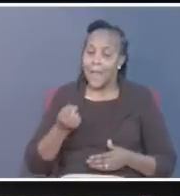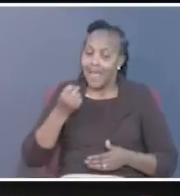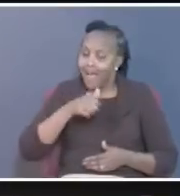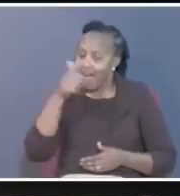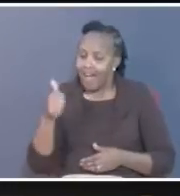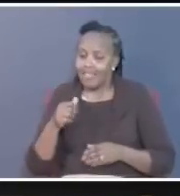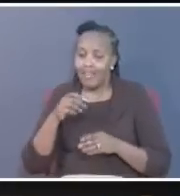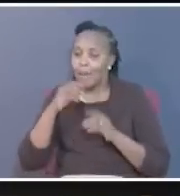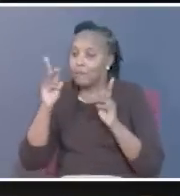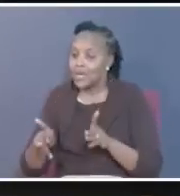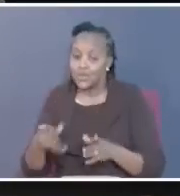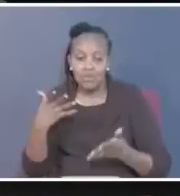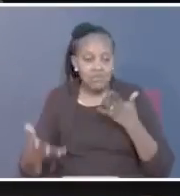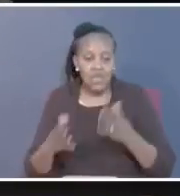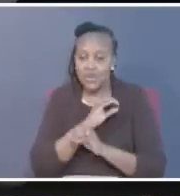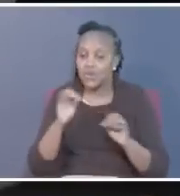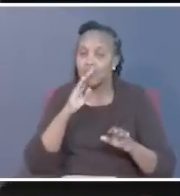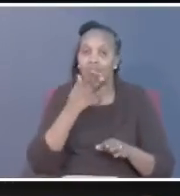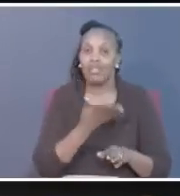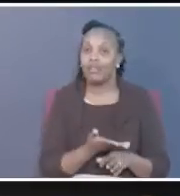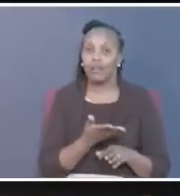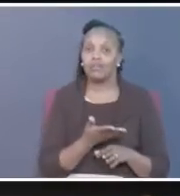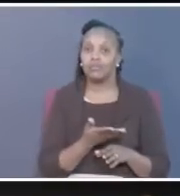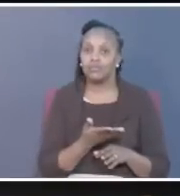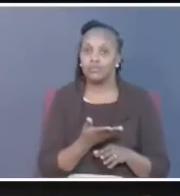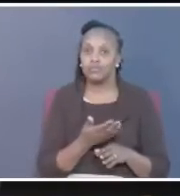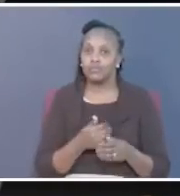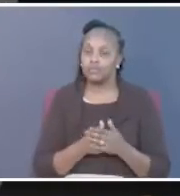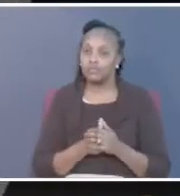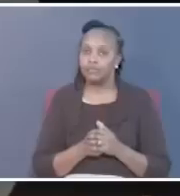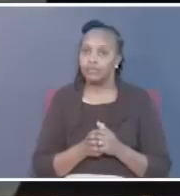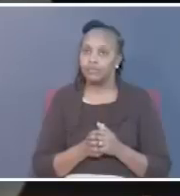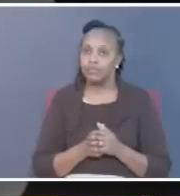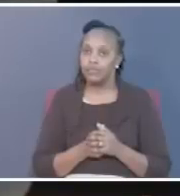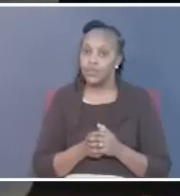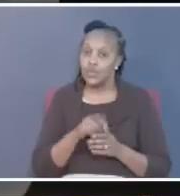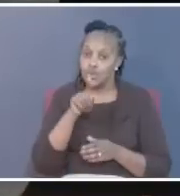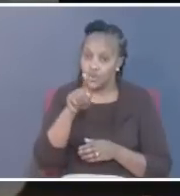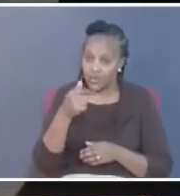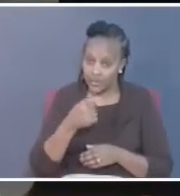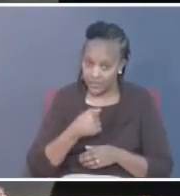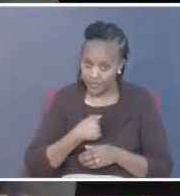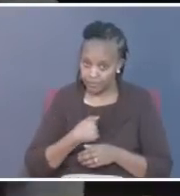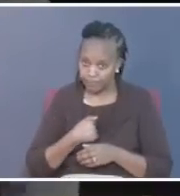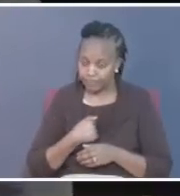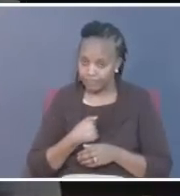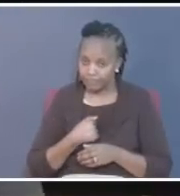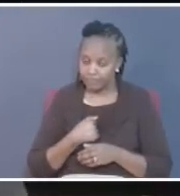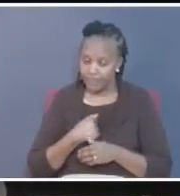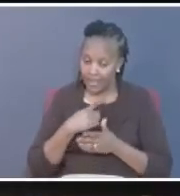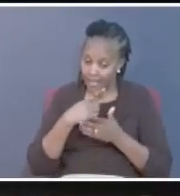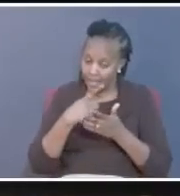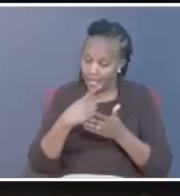not be there at the time of the hurting person's need. As you and I engage in the practice of